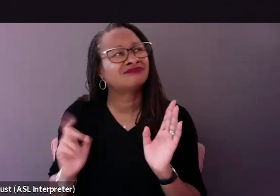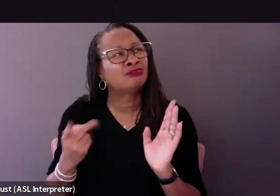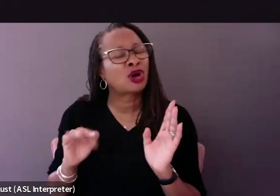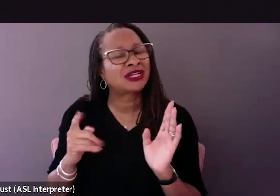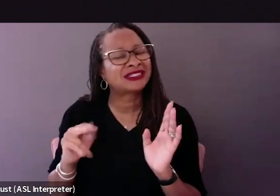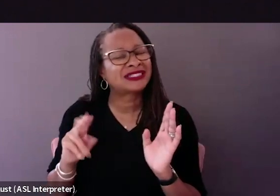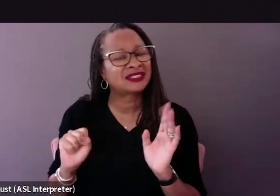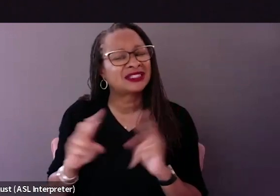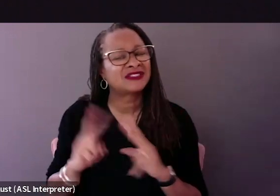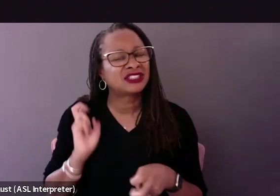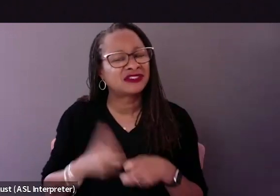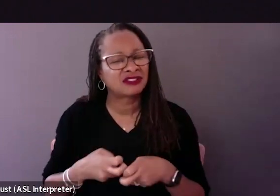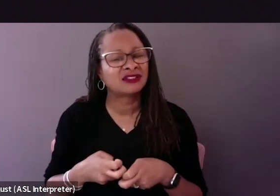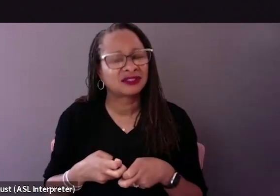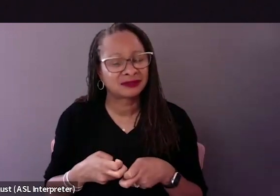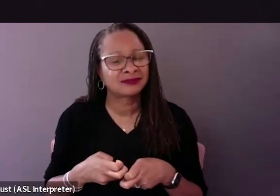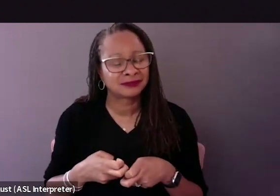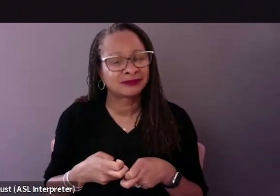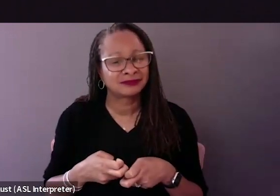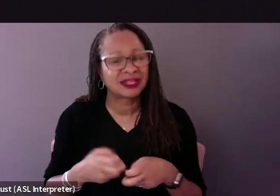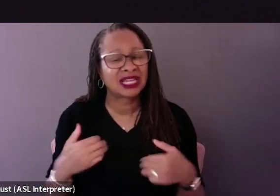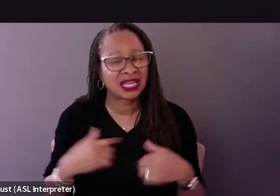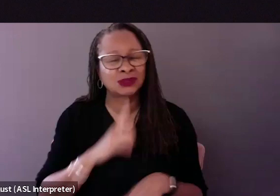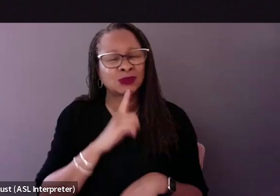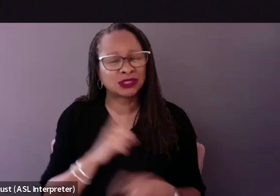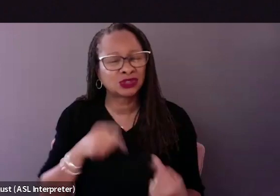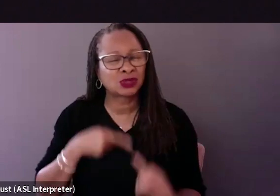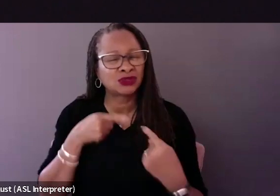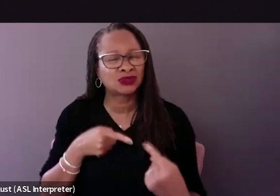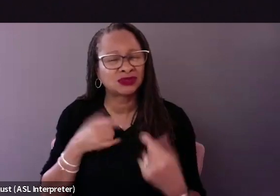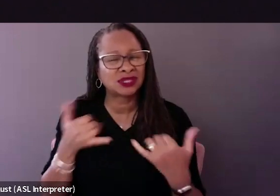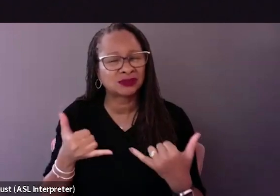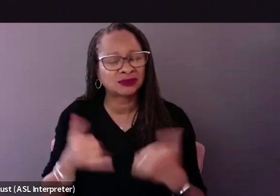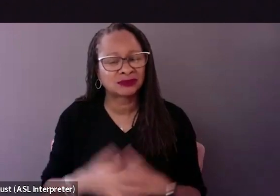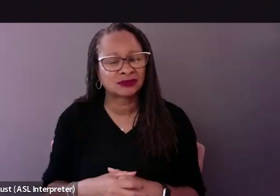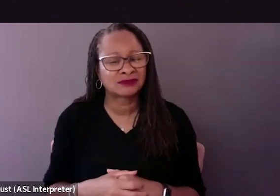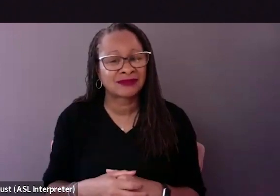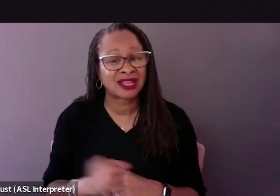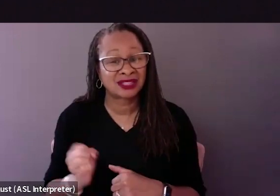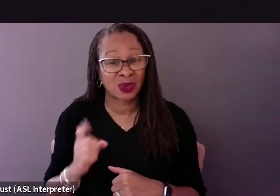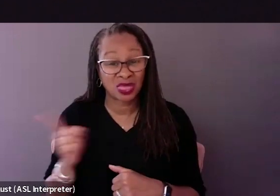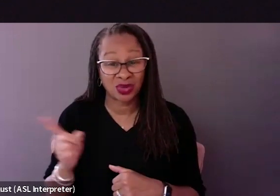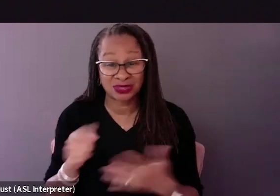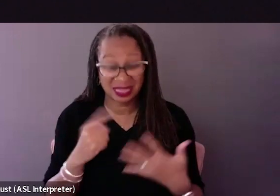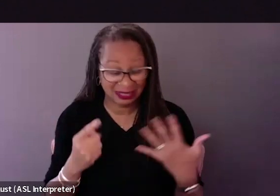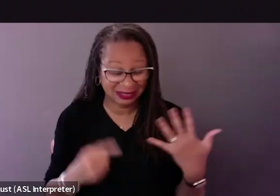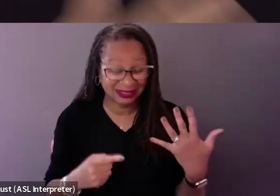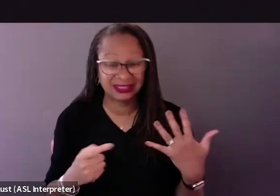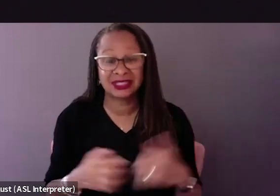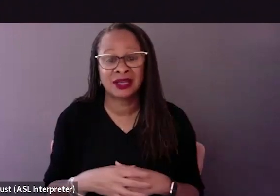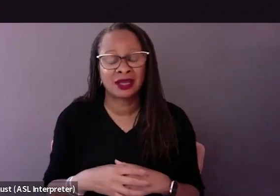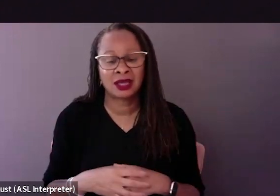it's really hard, and he's got real struggles, and so those matters of like, he